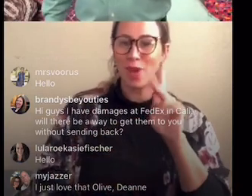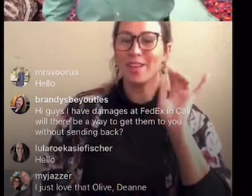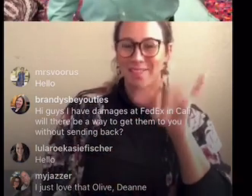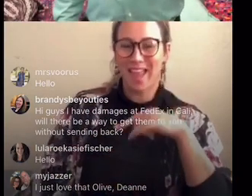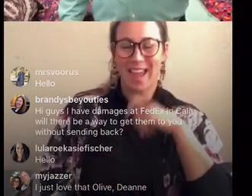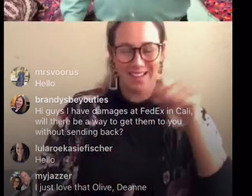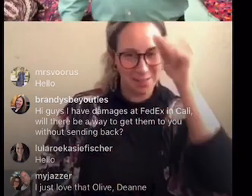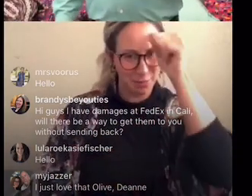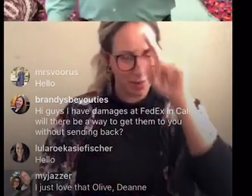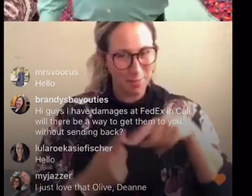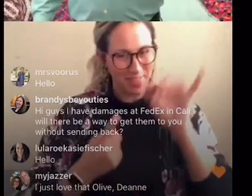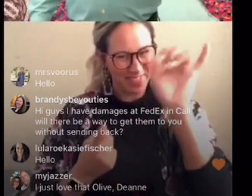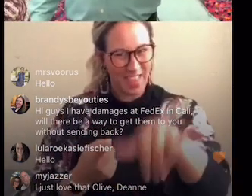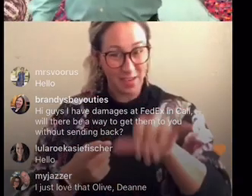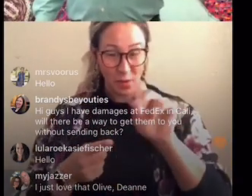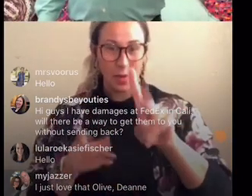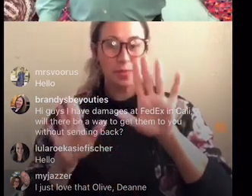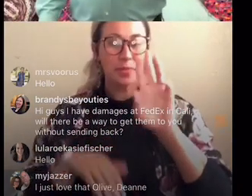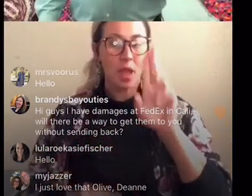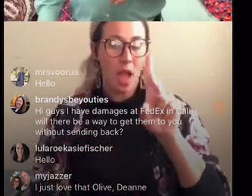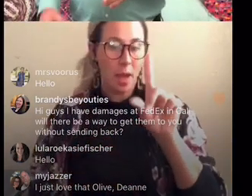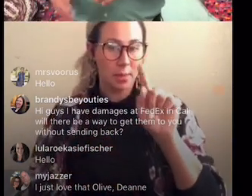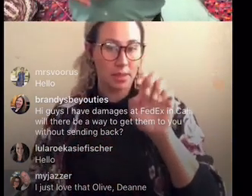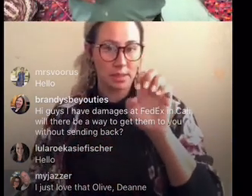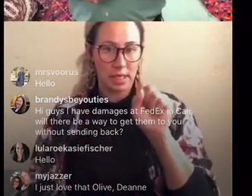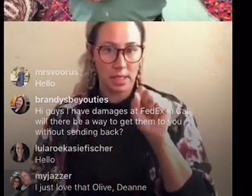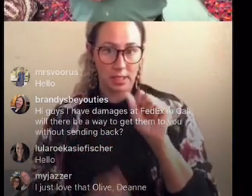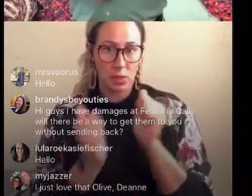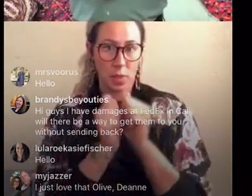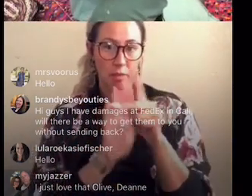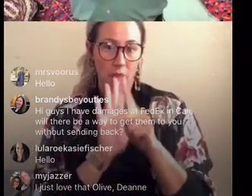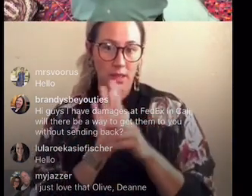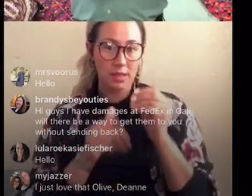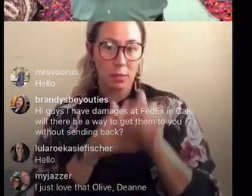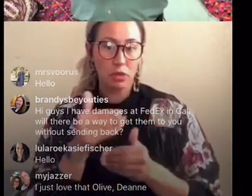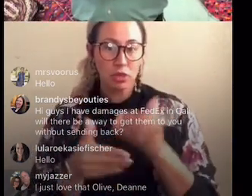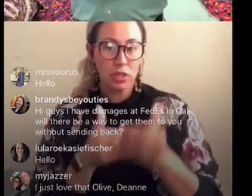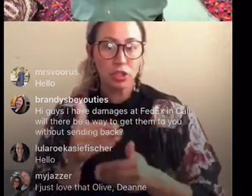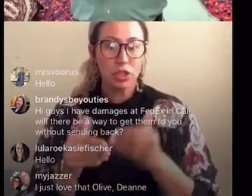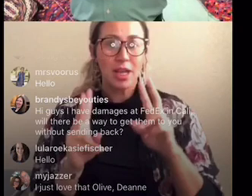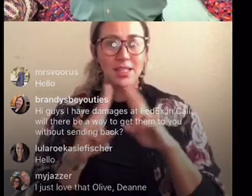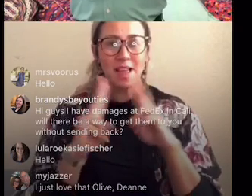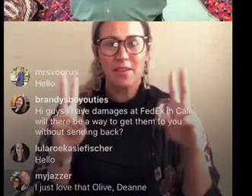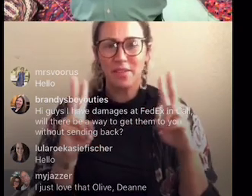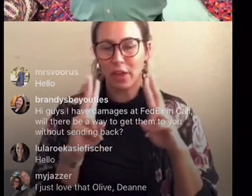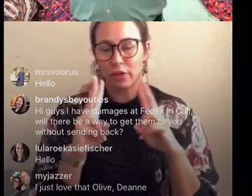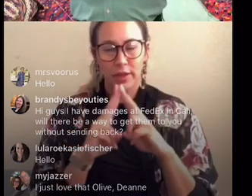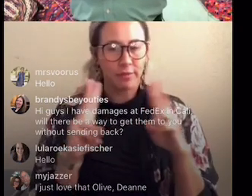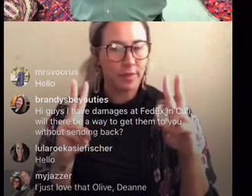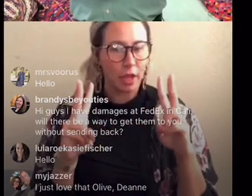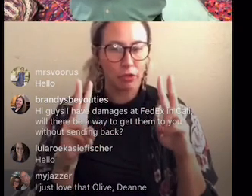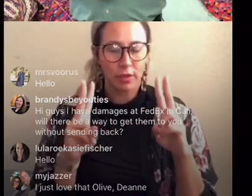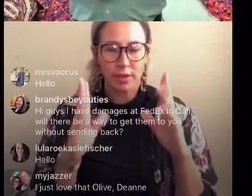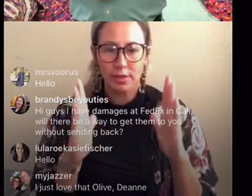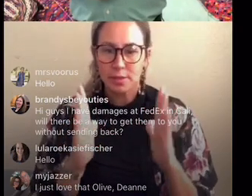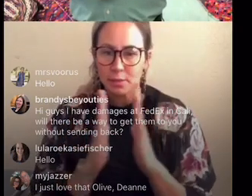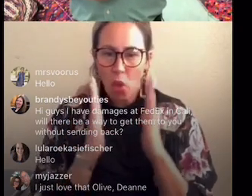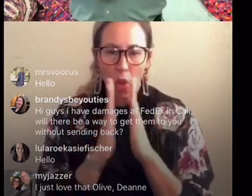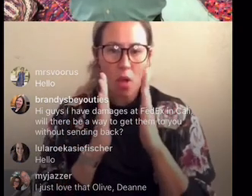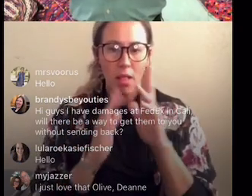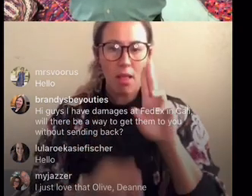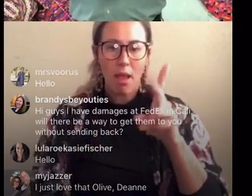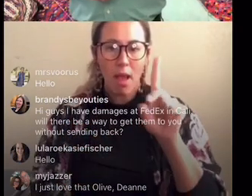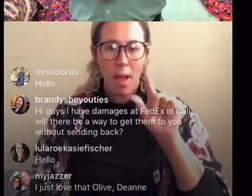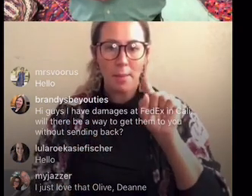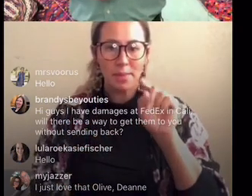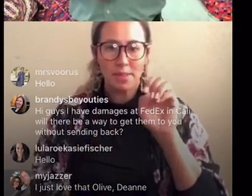Yeah. Okay. Updates to the policies and procedures. That is a very, very small update, yet a